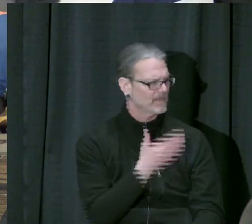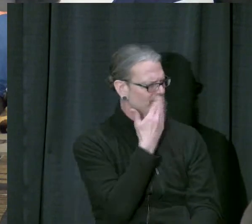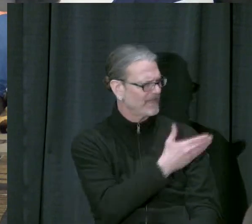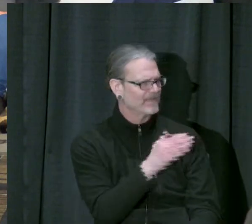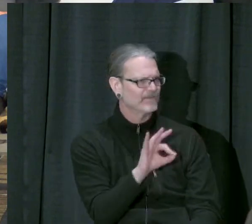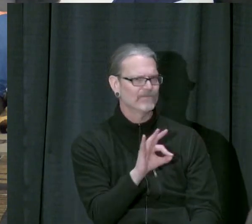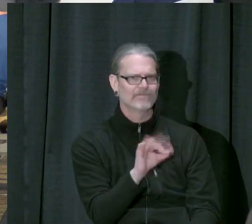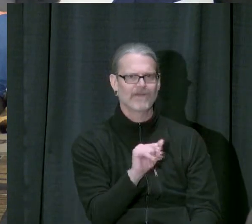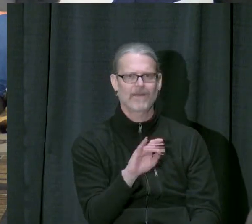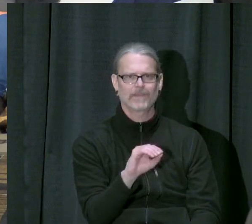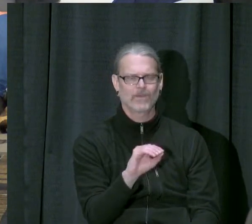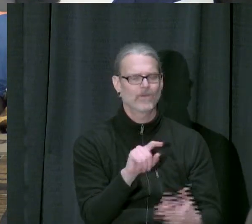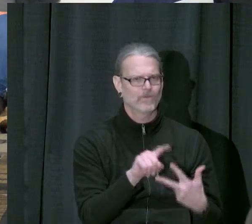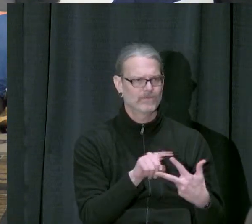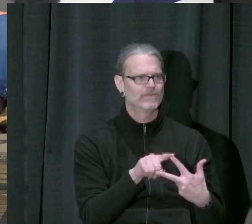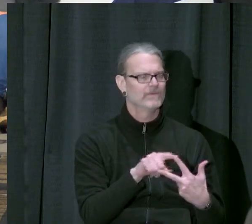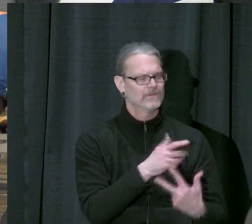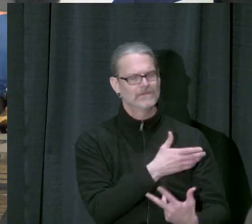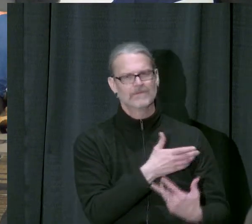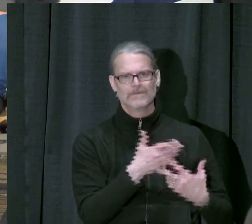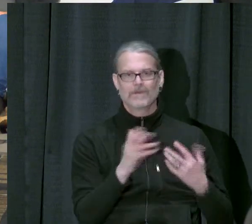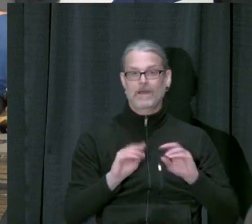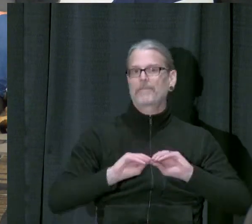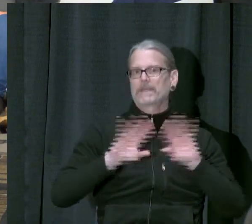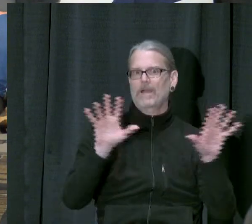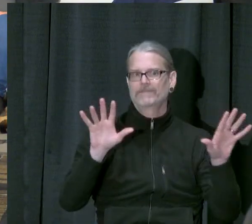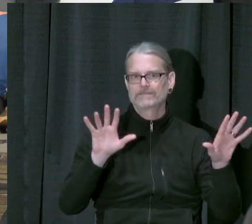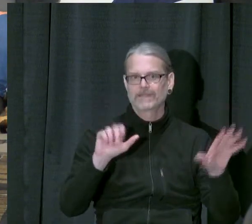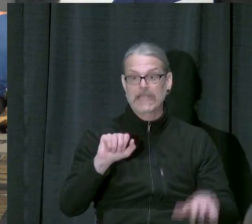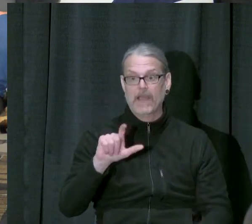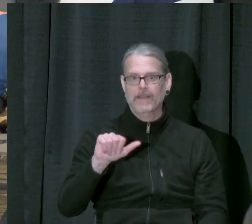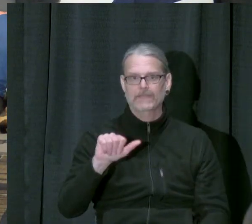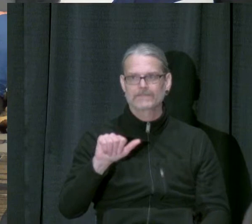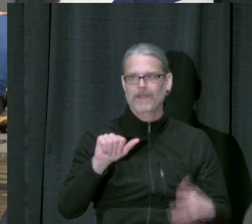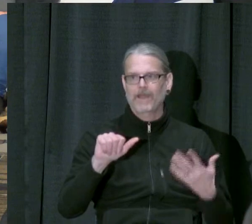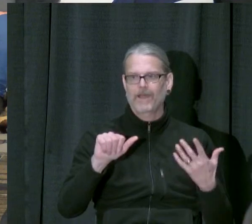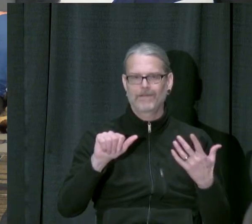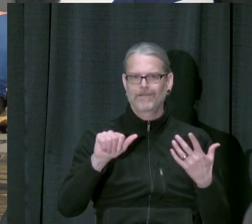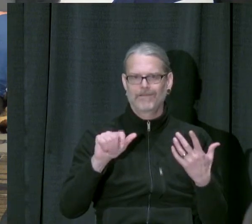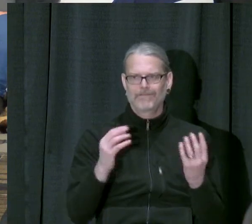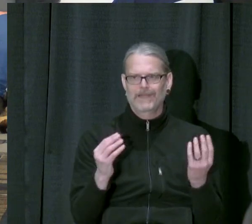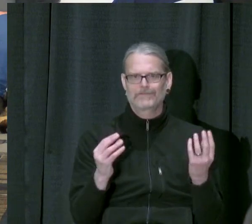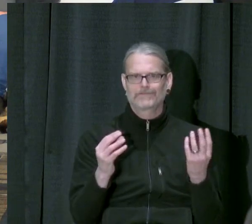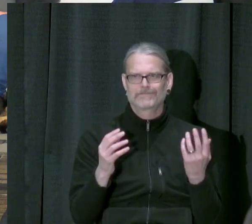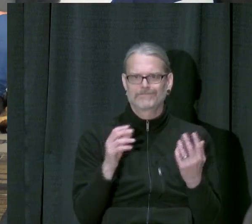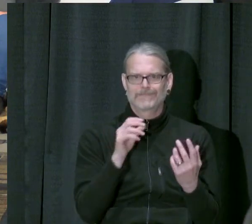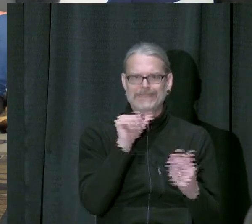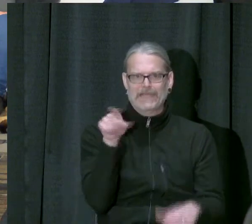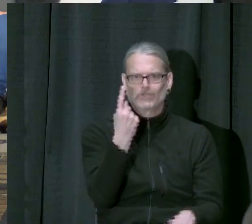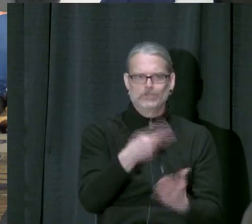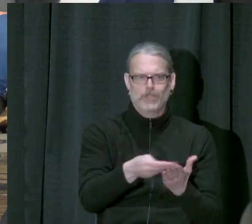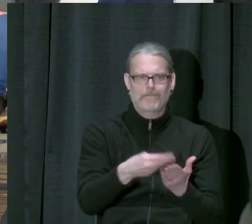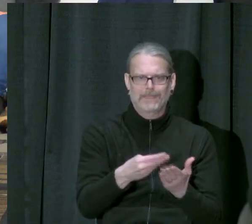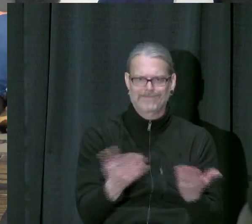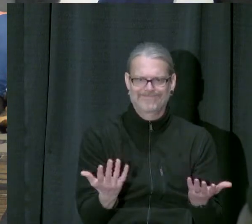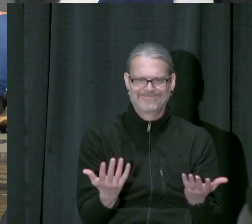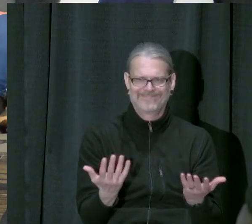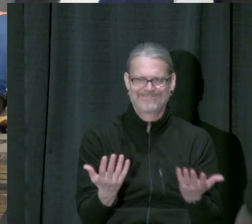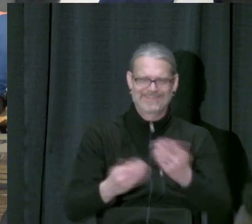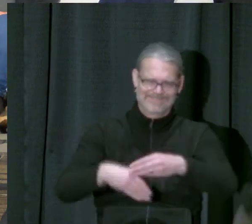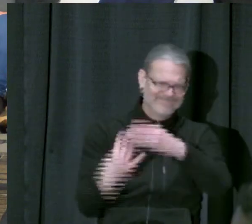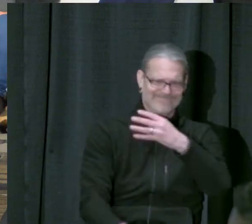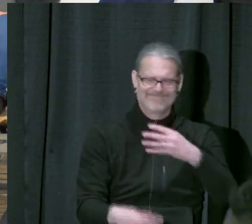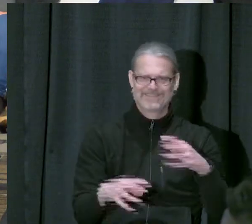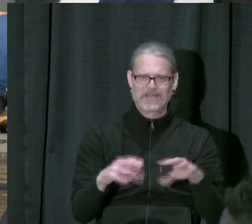And so, obviously, Alexa does a whole lot more than just help you shop. Let's